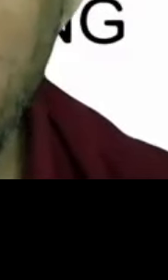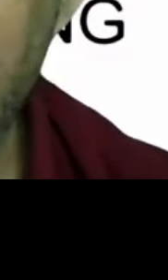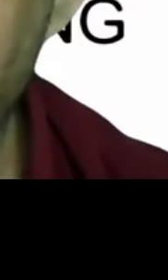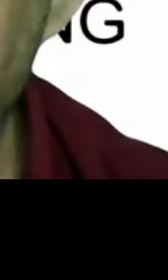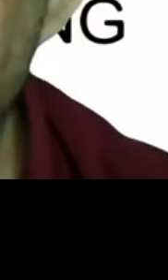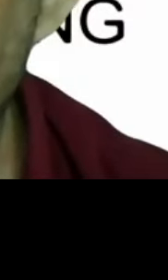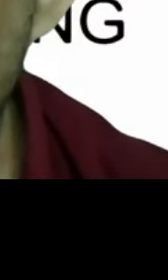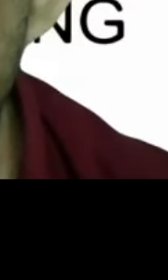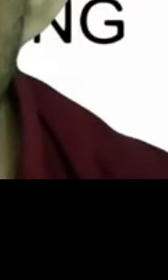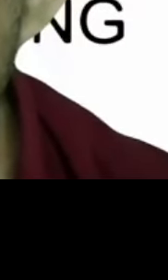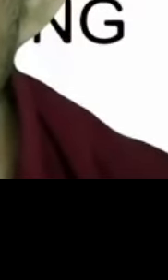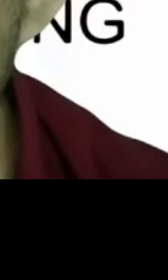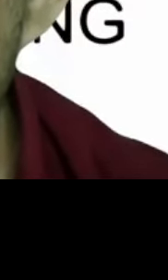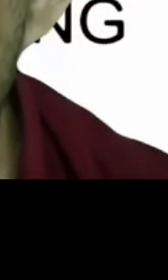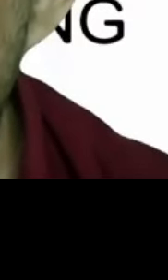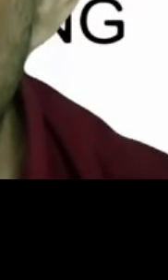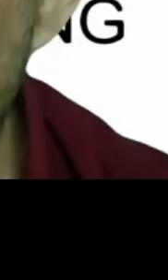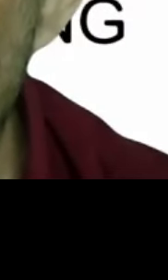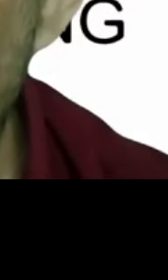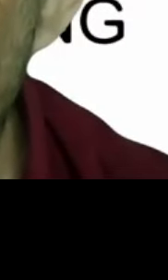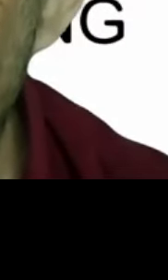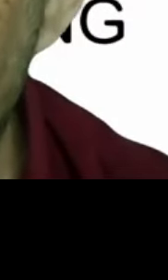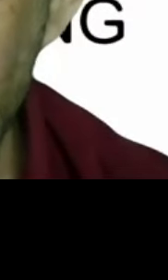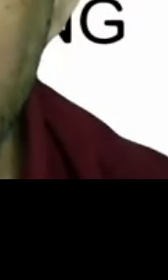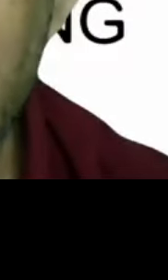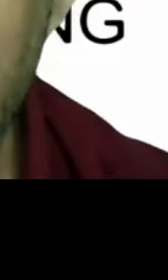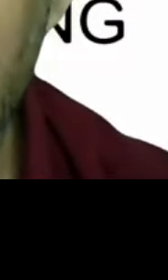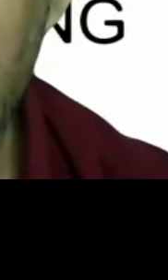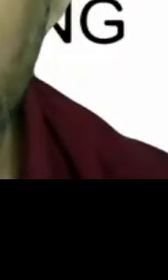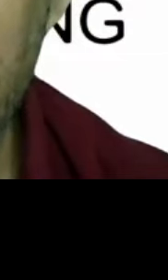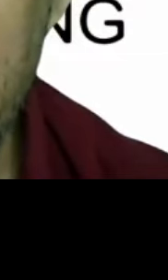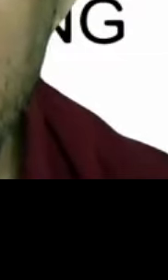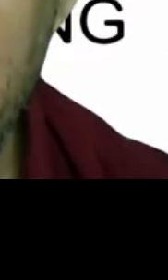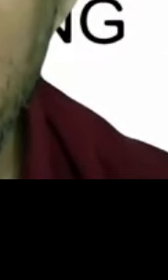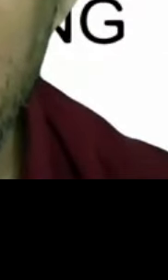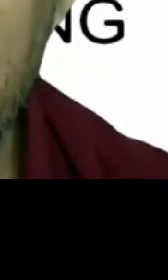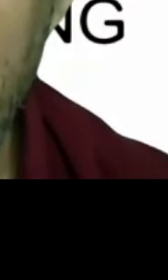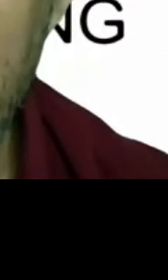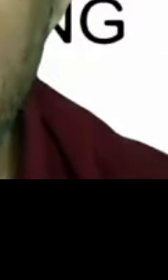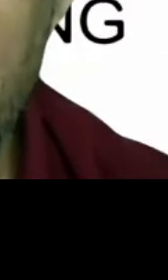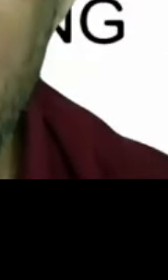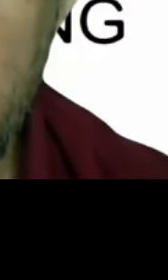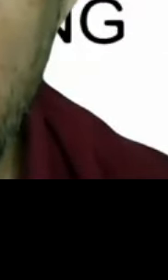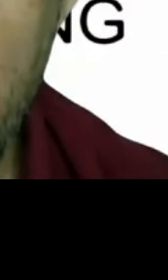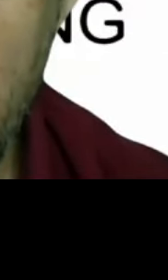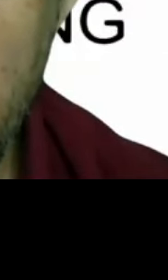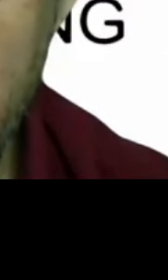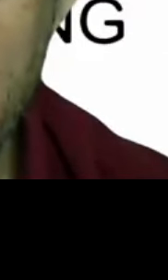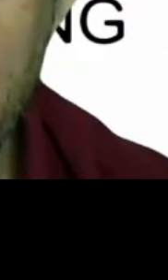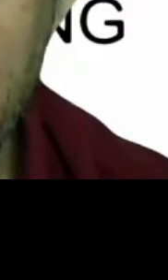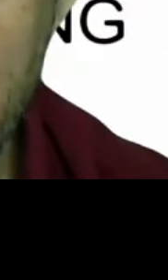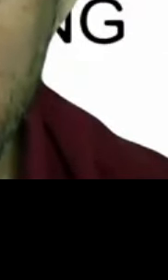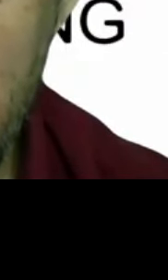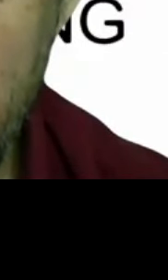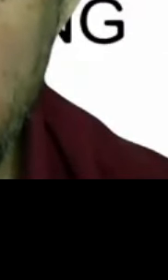government section, I would say that we have a very good initiative in Pudahuel in Chile. As a matter of fact, I read